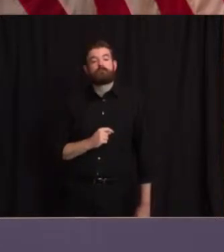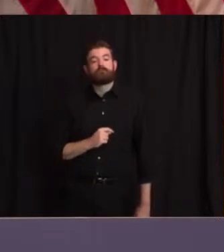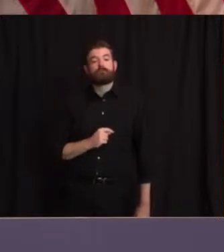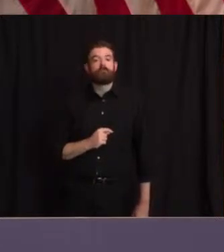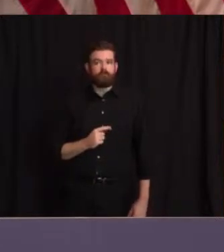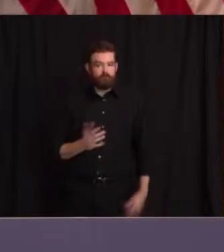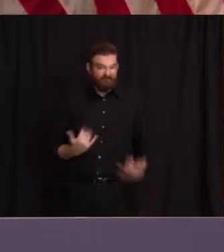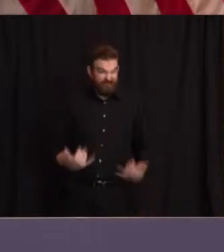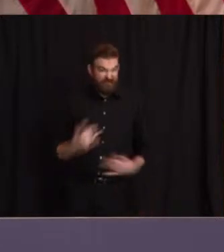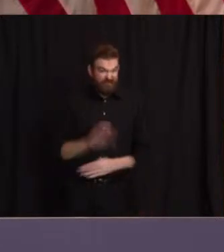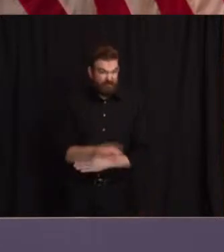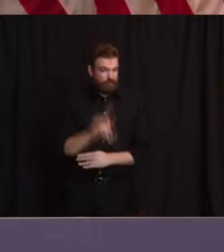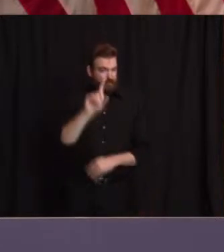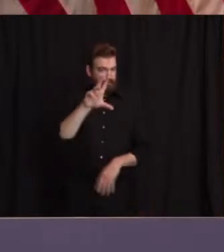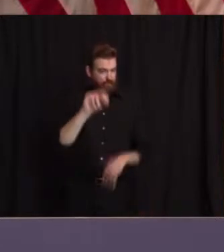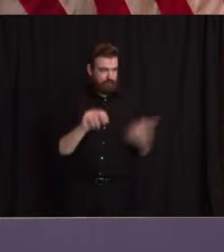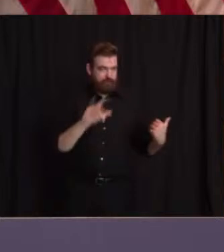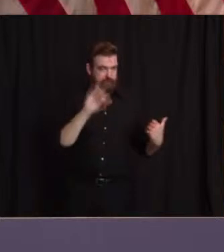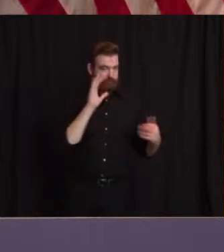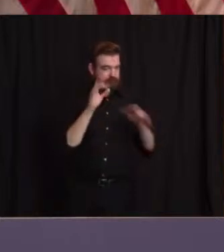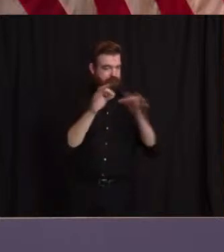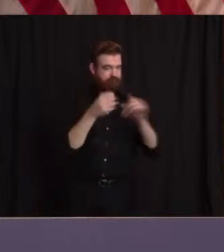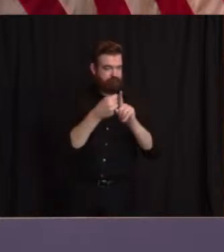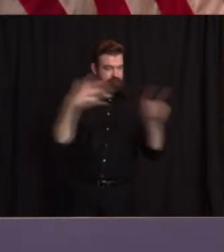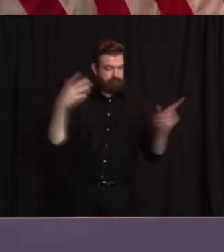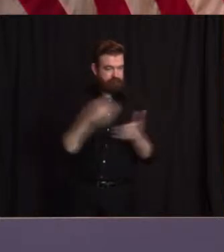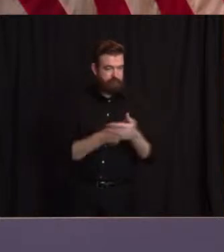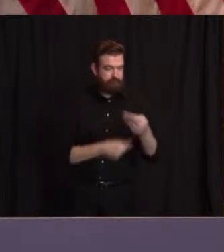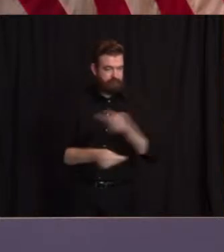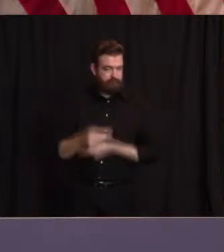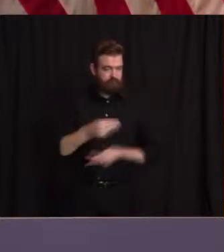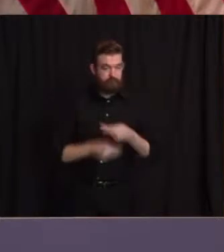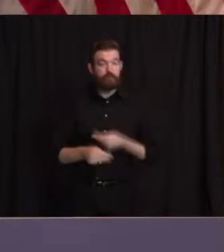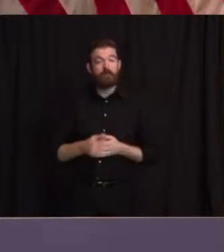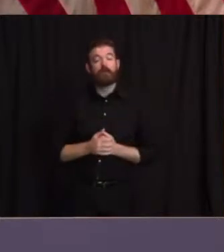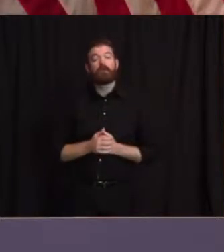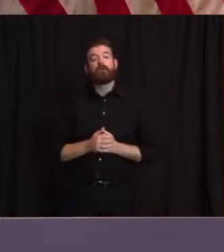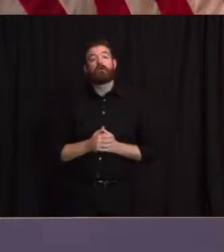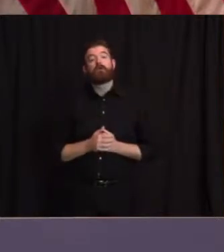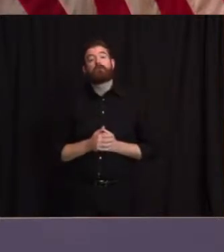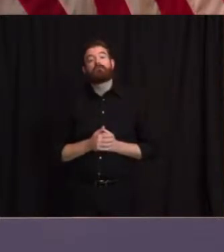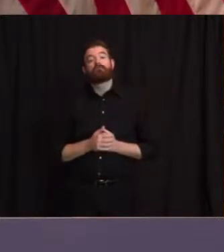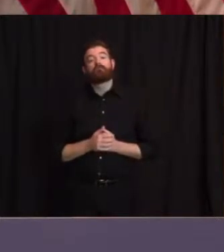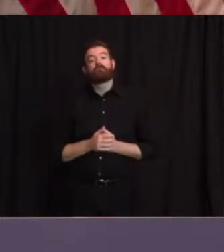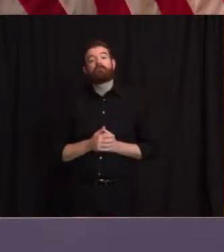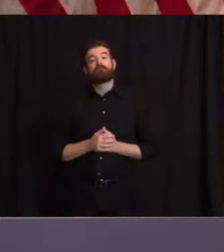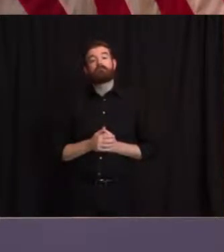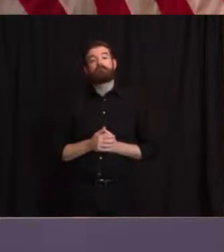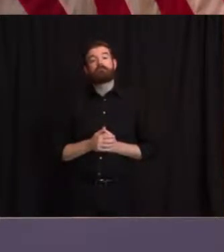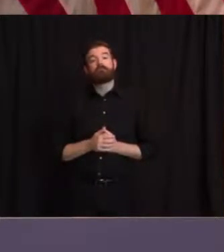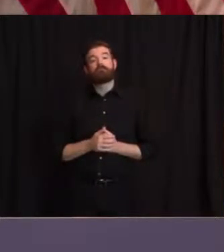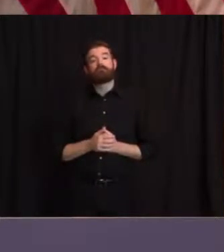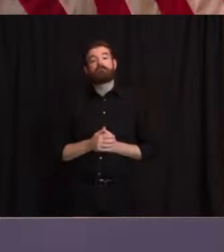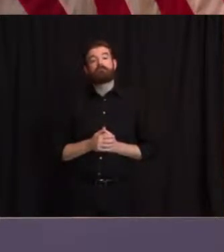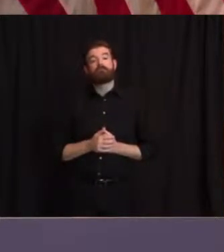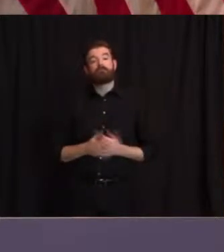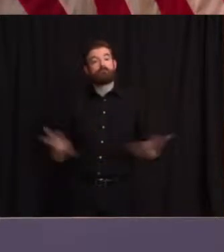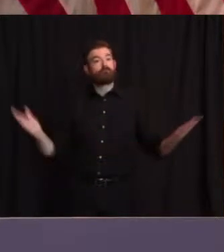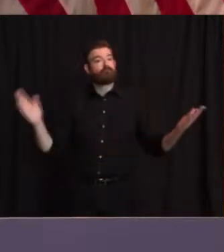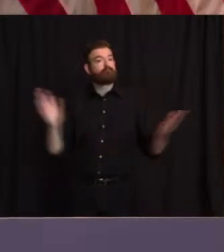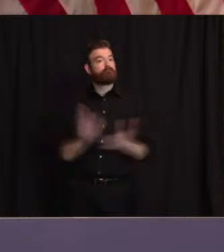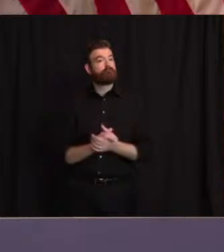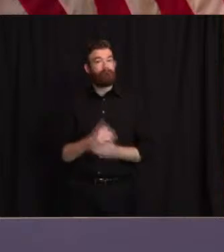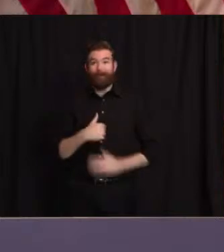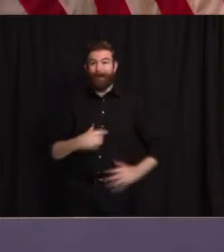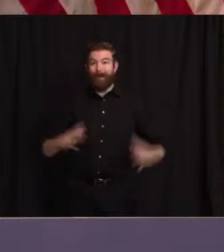budget today at 1:30. I just said to Judy, we'll be on. By the way, we're not taking the weekend off.